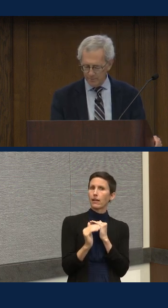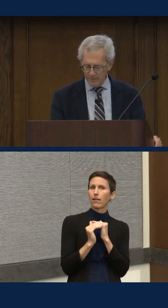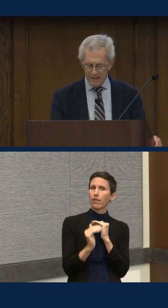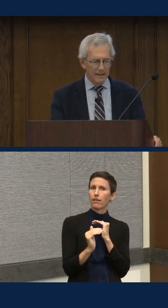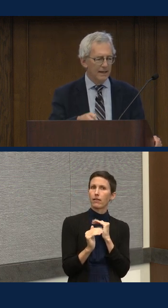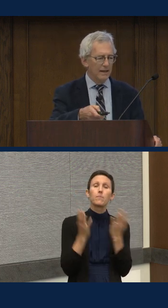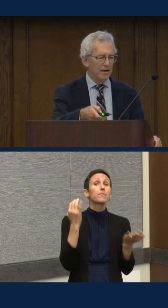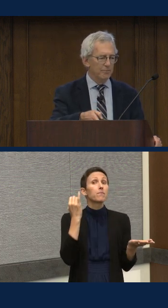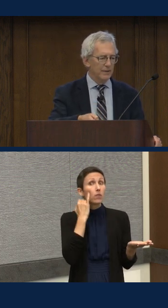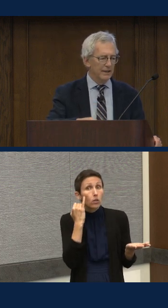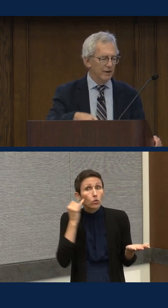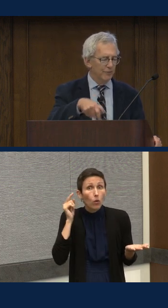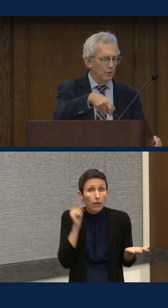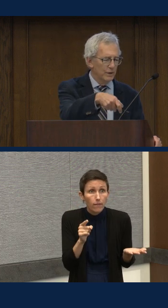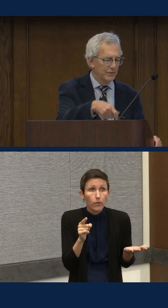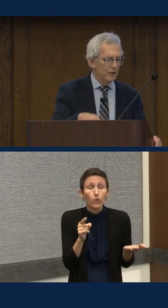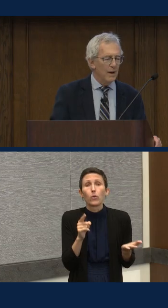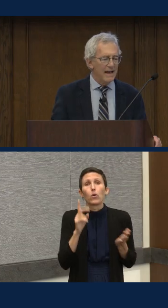at the